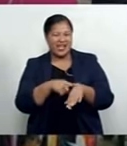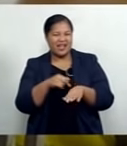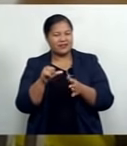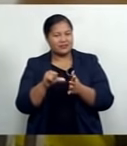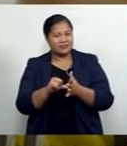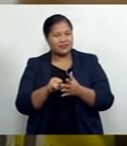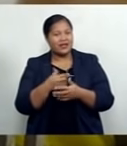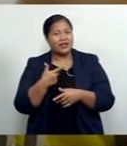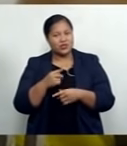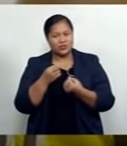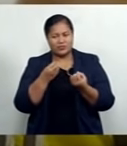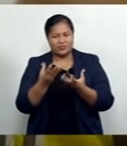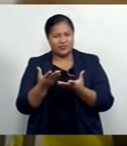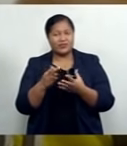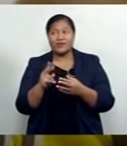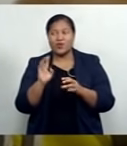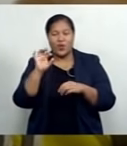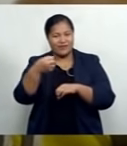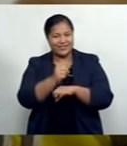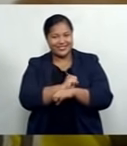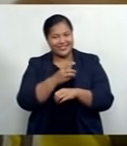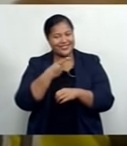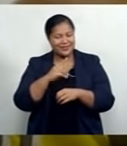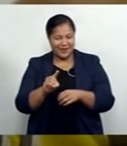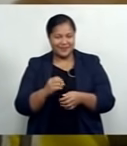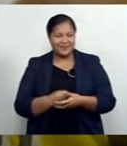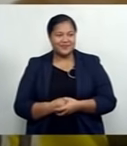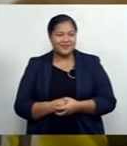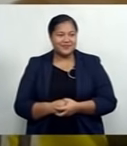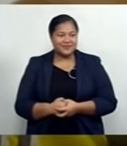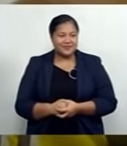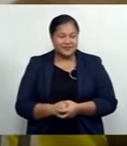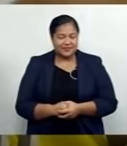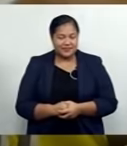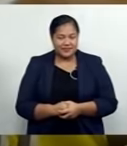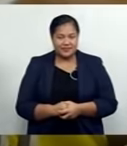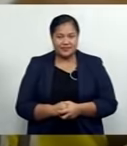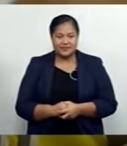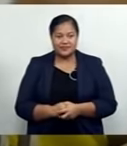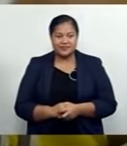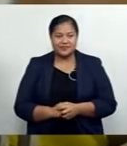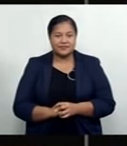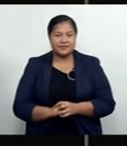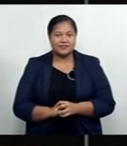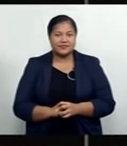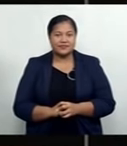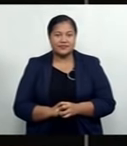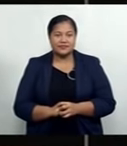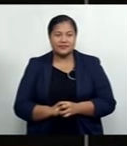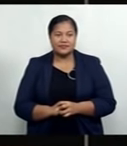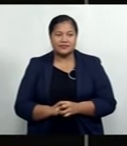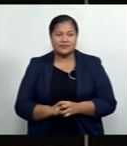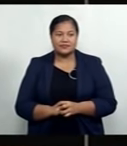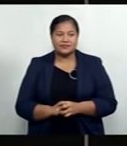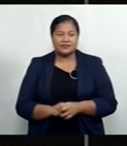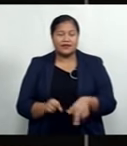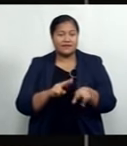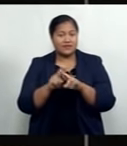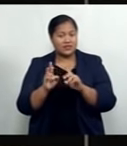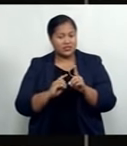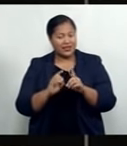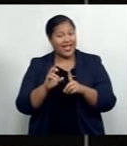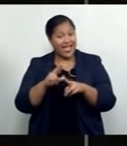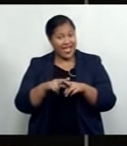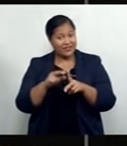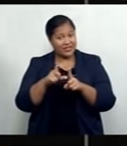order to meet the demand from their overseas market. Pranita Prakash, FBC News. The Fiji Development Bank